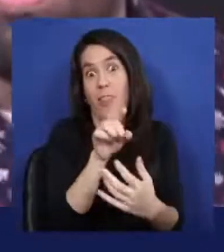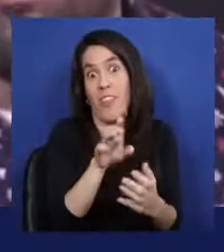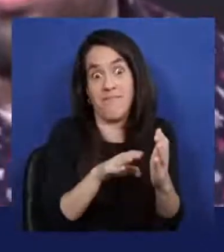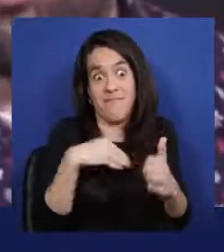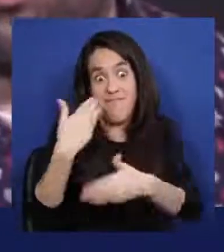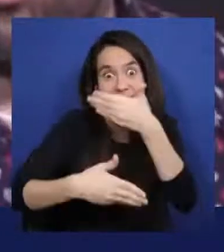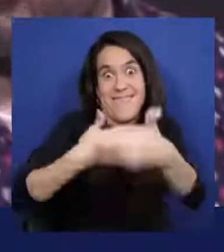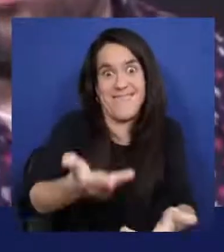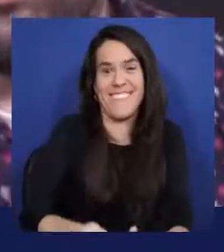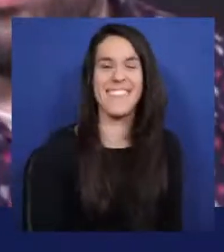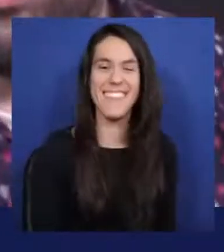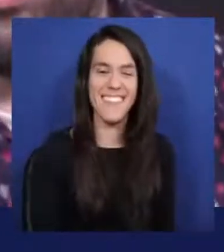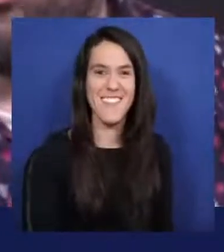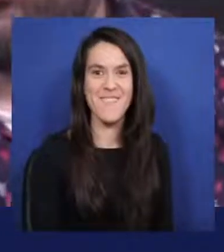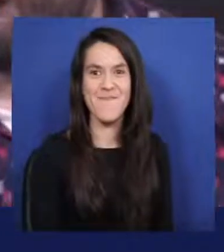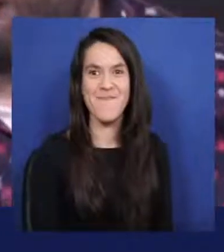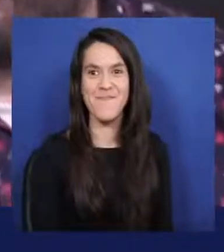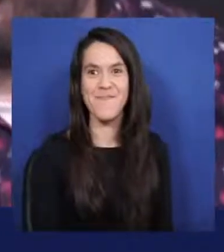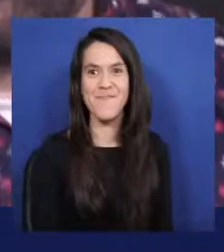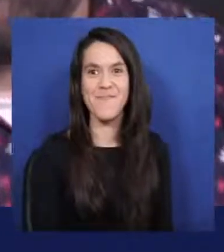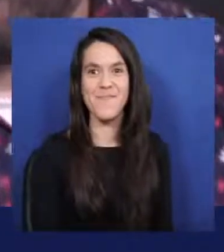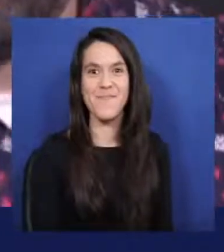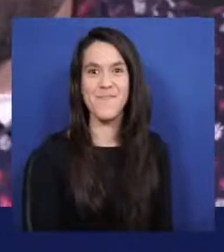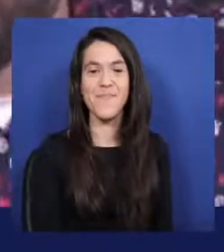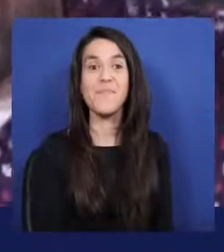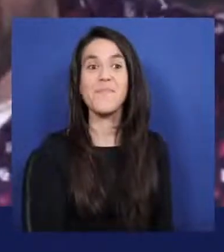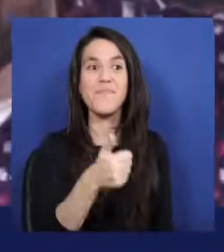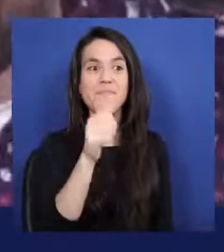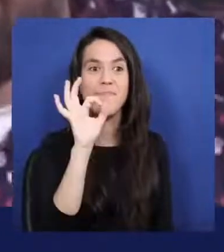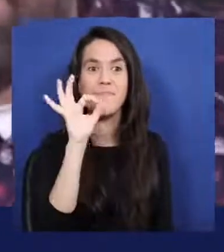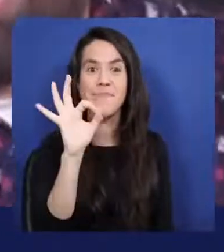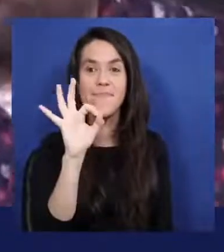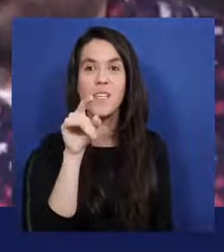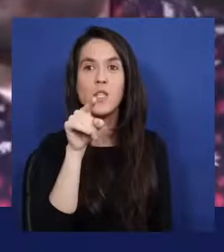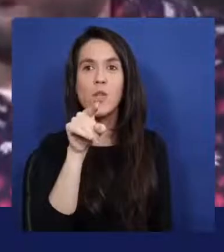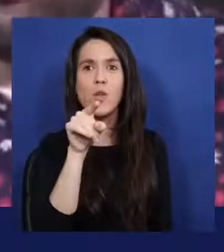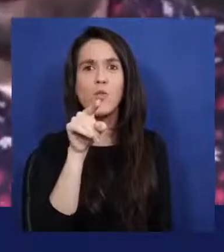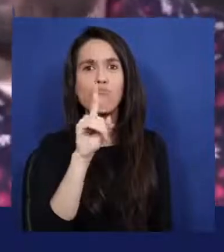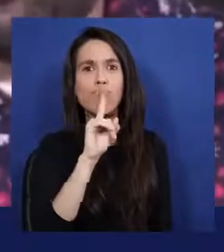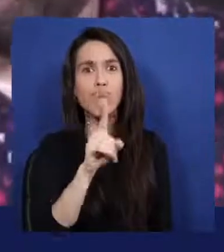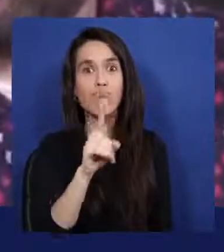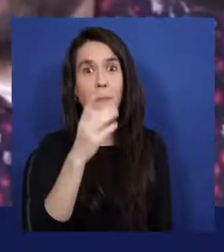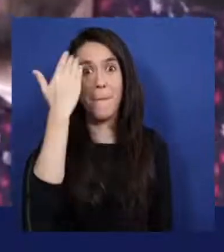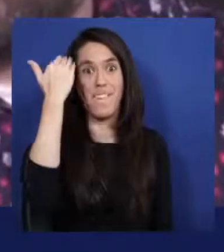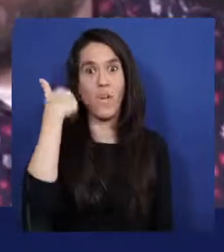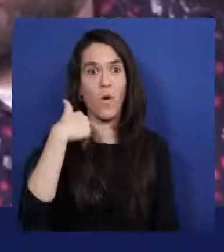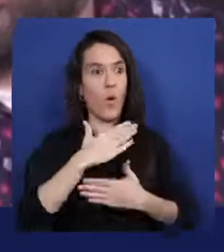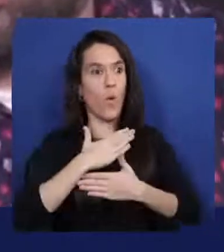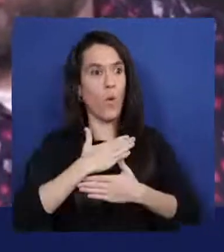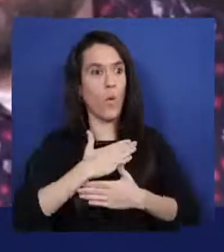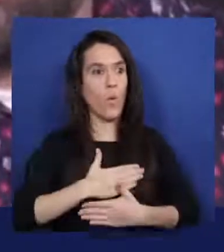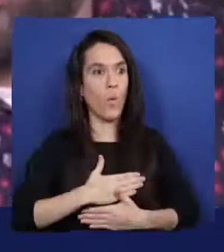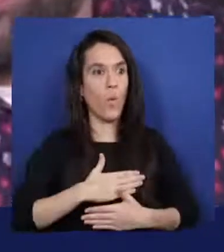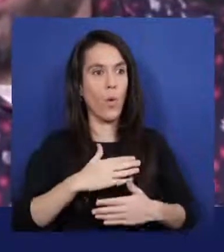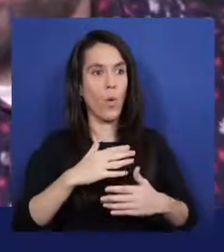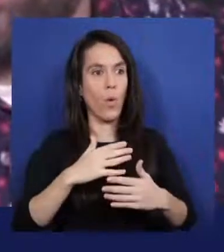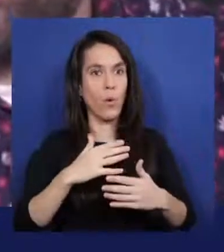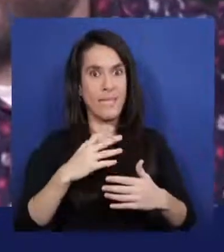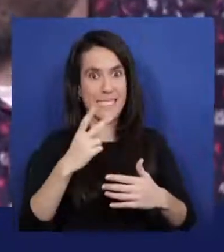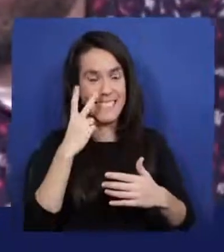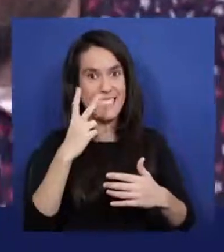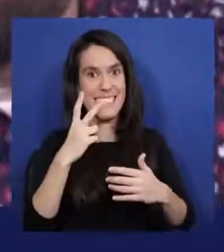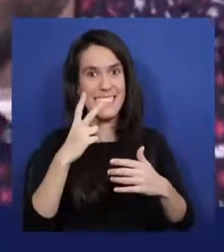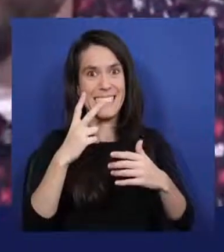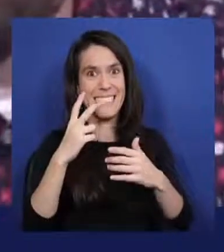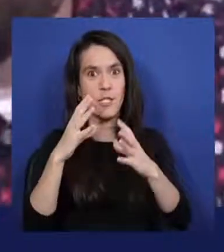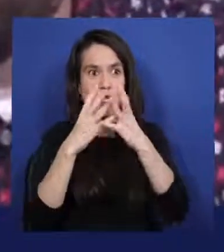That's really cool. So basically, you started with, you wanted to actually solve a problem. you found some cognitive services, and then that